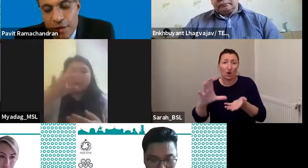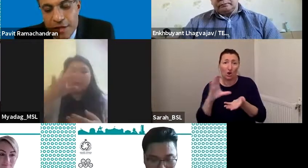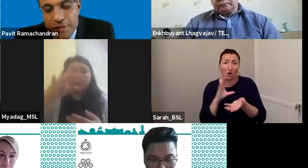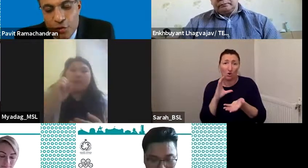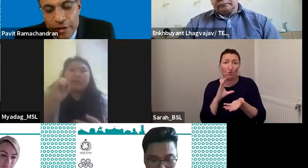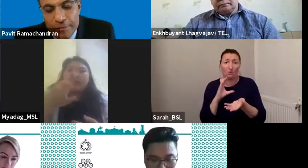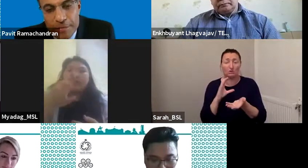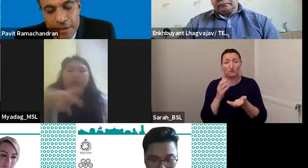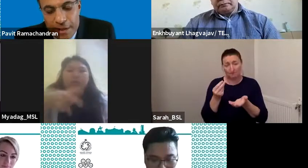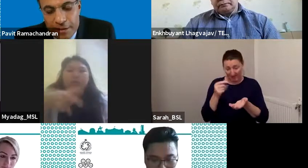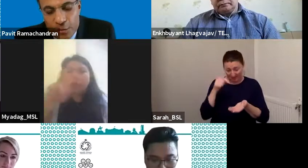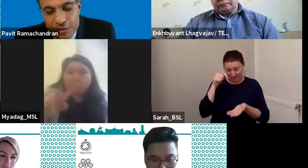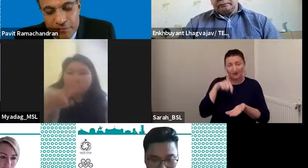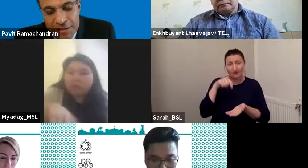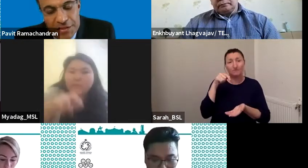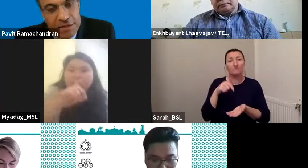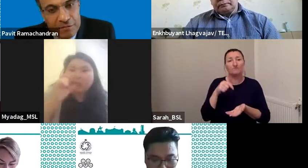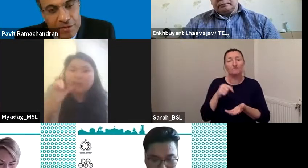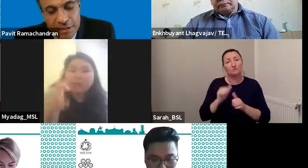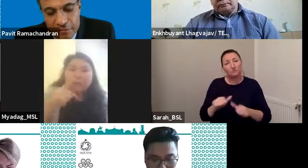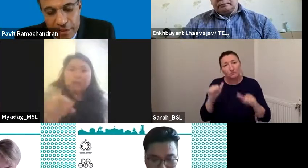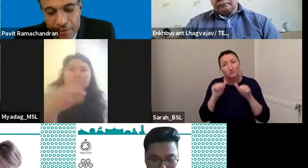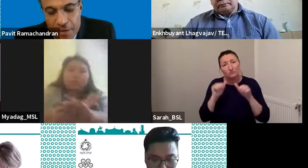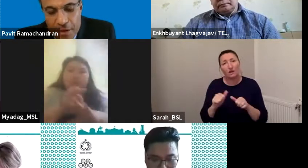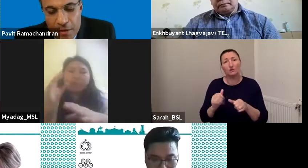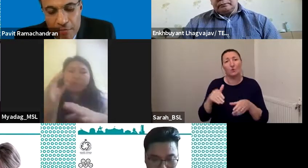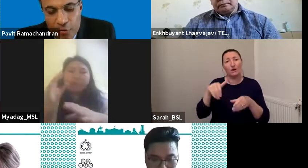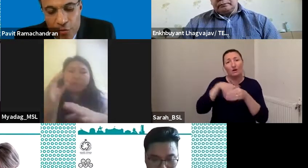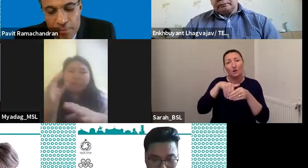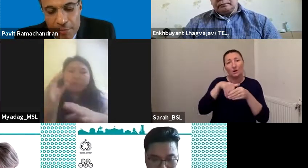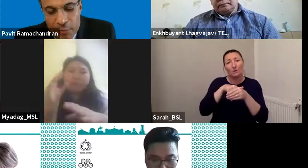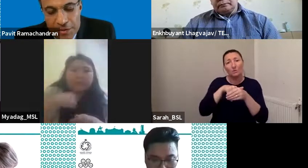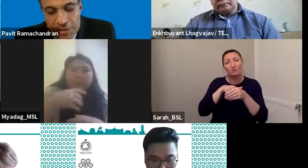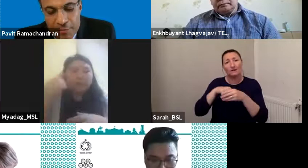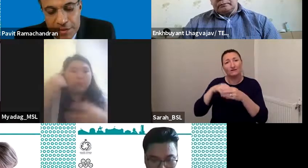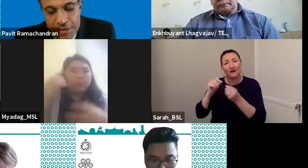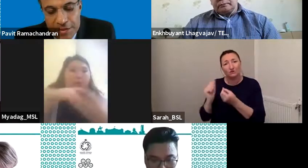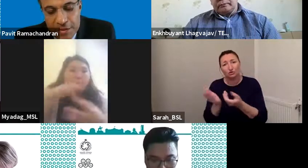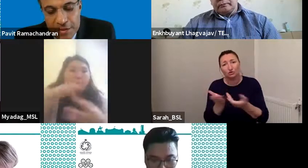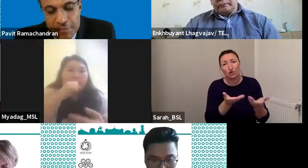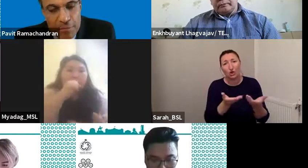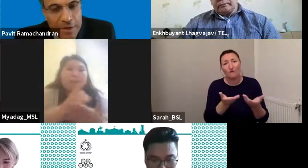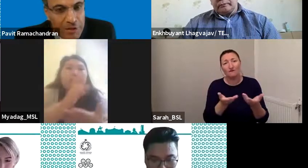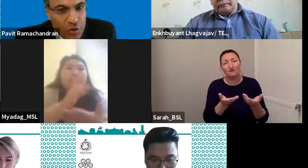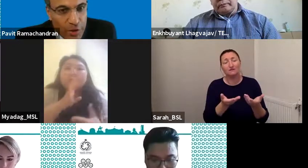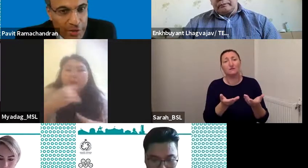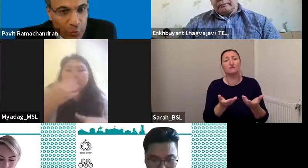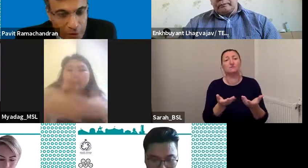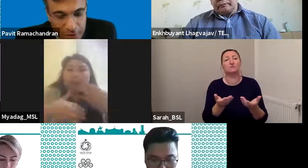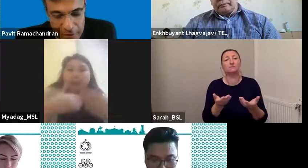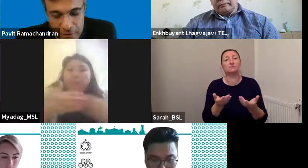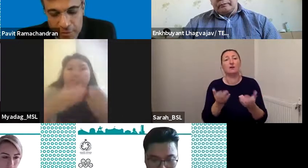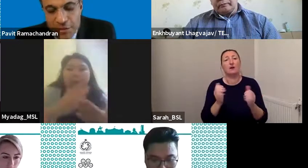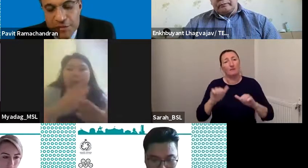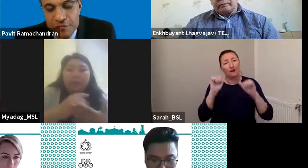grant on ensuring inclusiveness and service delivery for people with disabilities, implemented jointly with the Ministry of